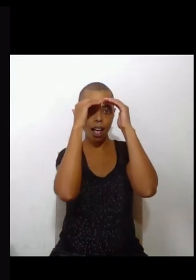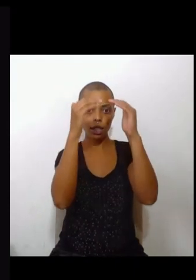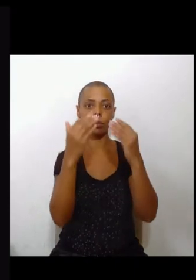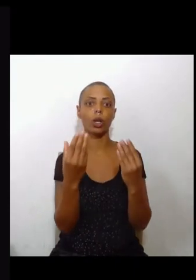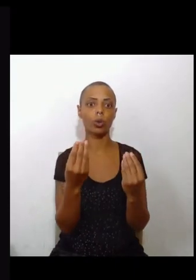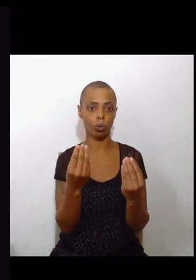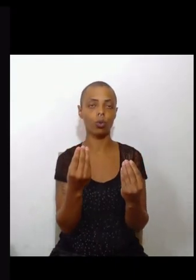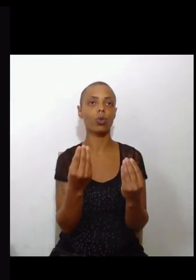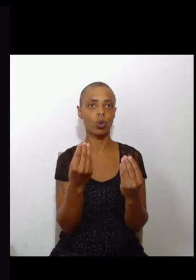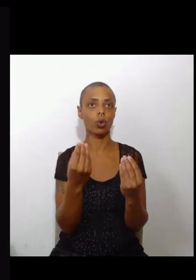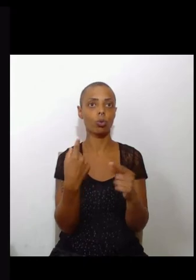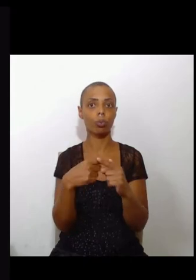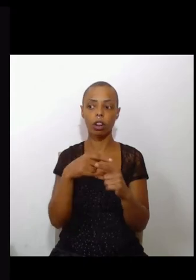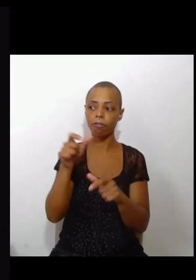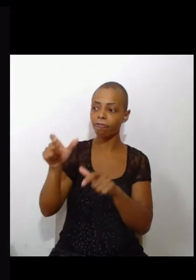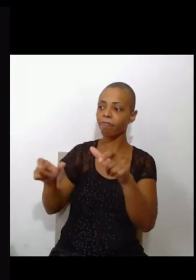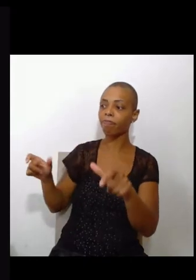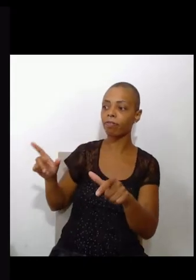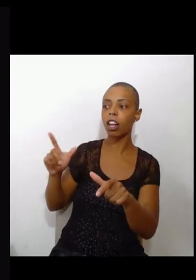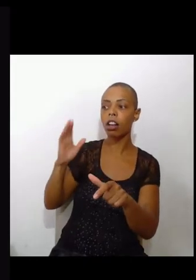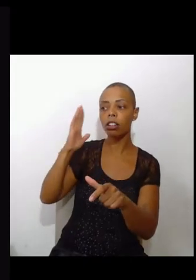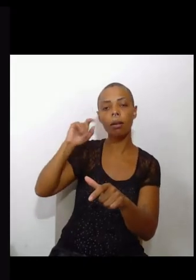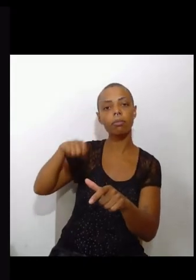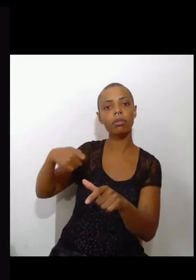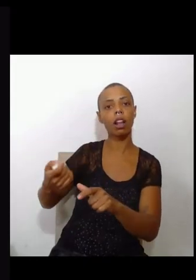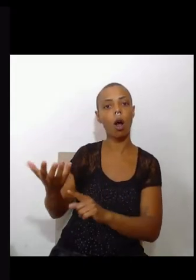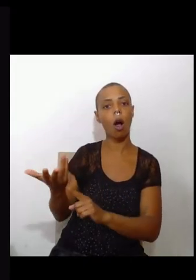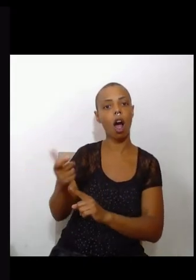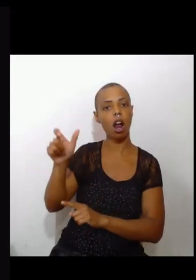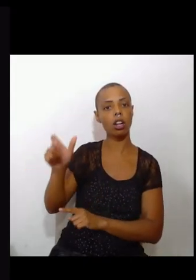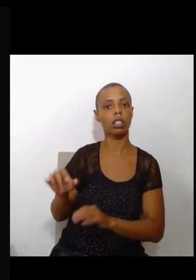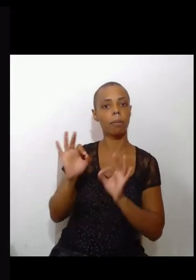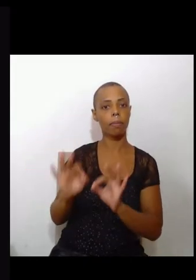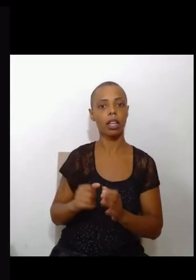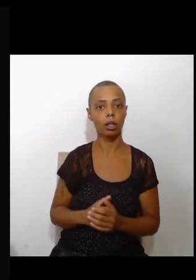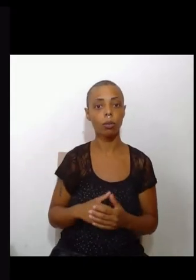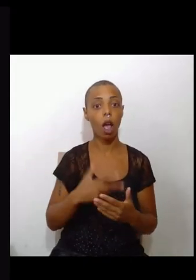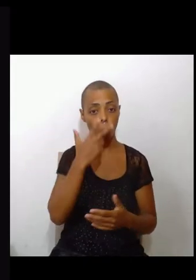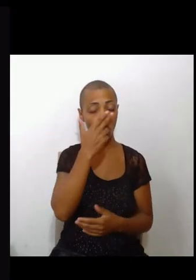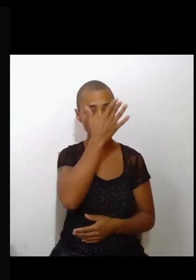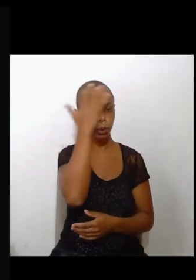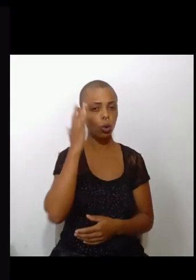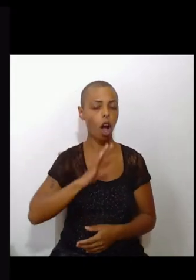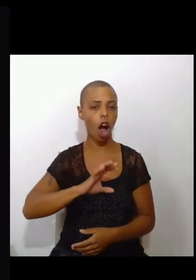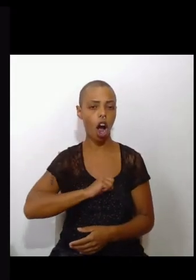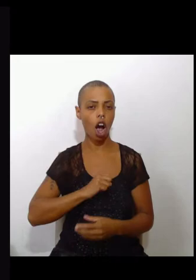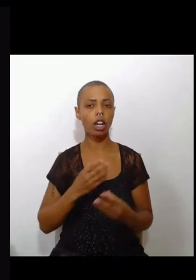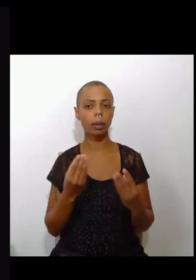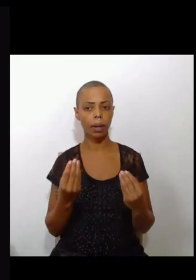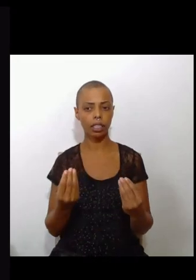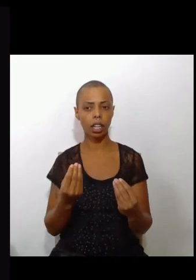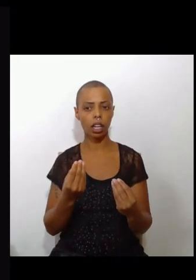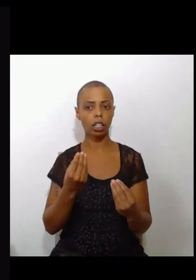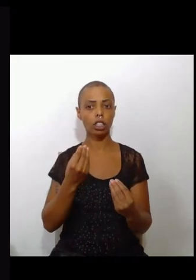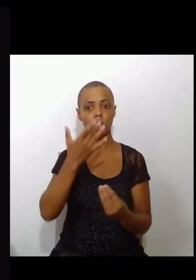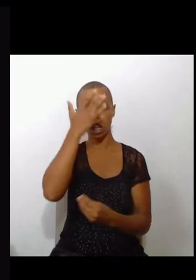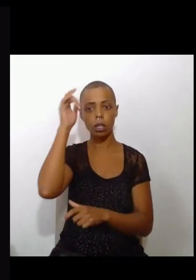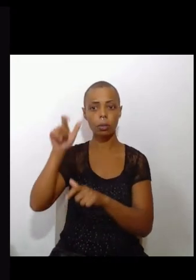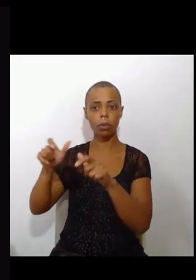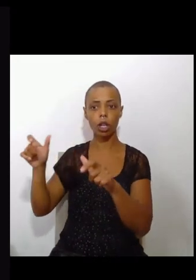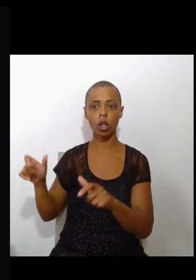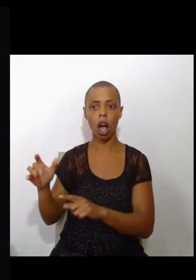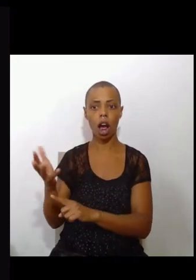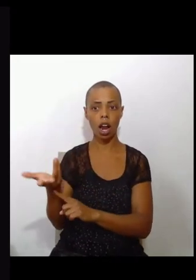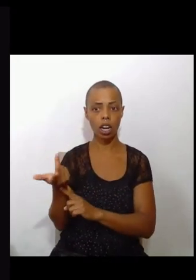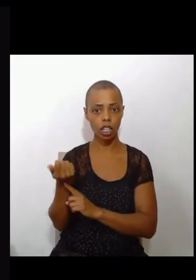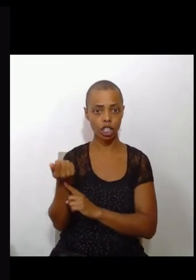really really enjoy that because they're not even viewed or are not given that credit because of their gender